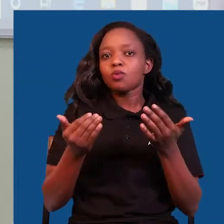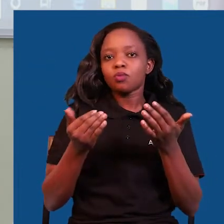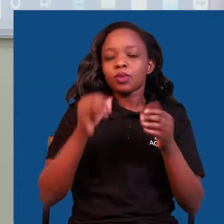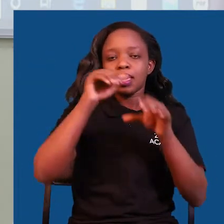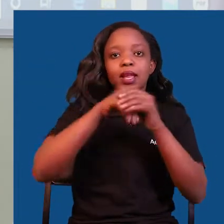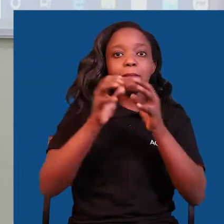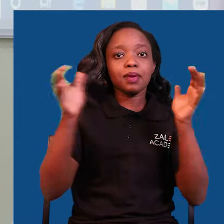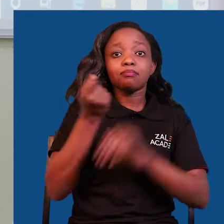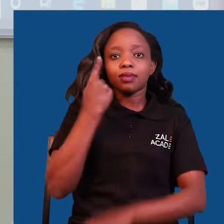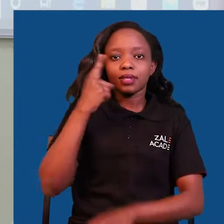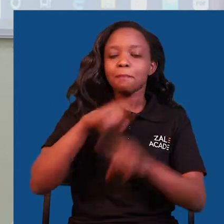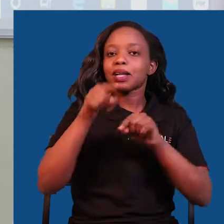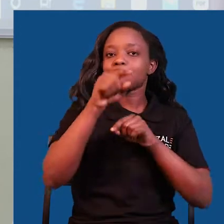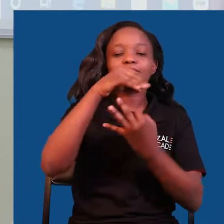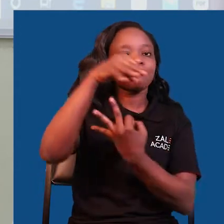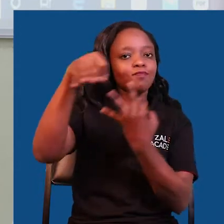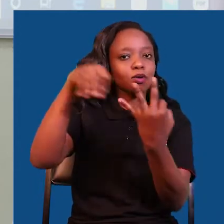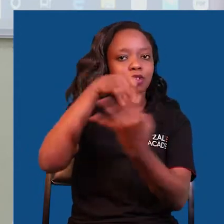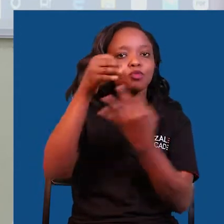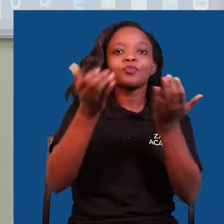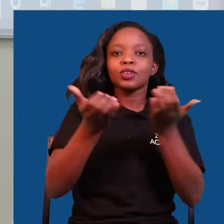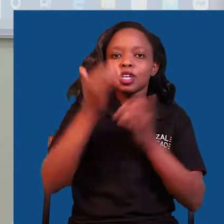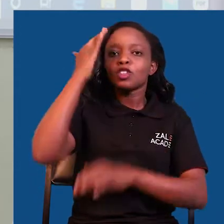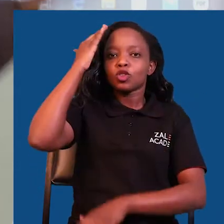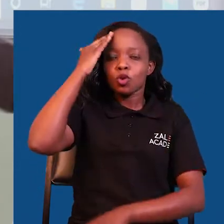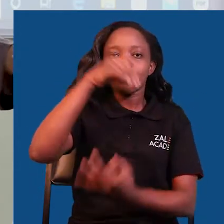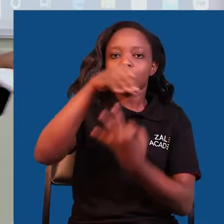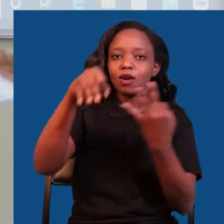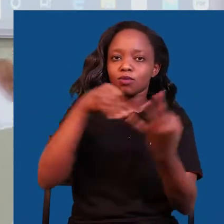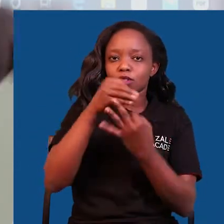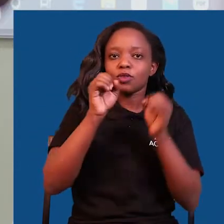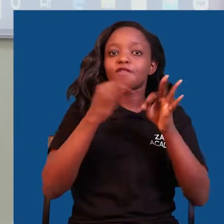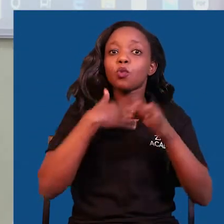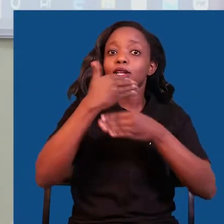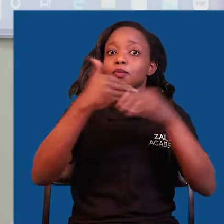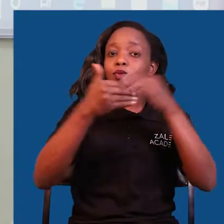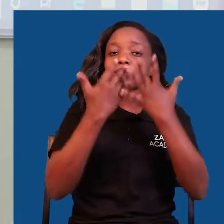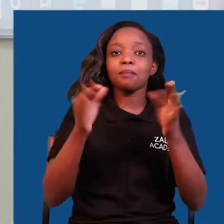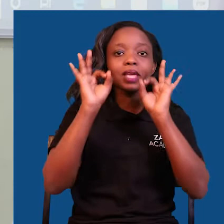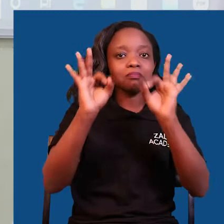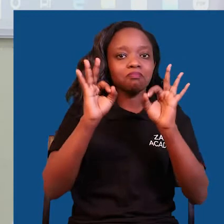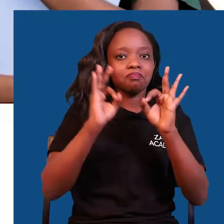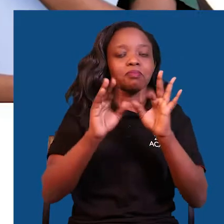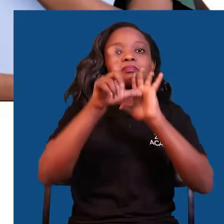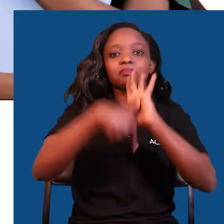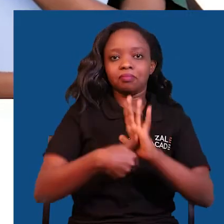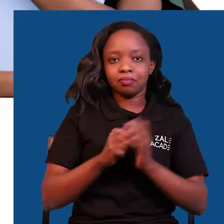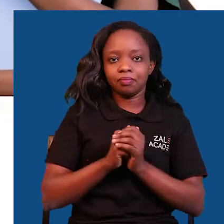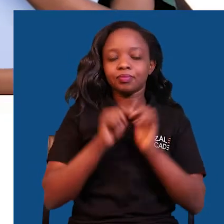fits in the big picture, but that's the foundation. You need to know the foundation if you're going to build something amazing